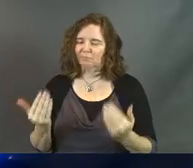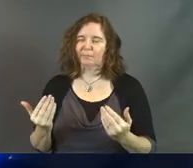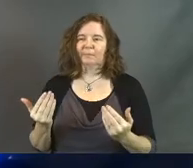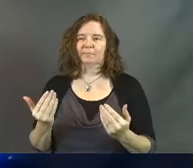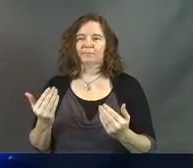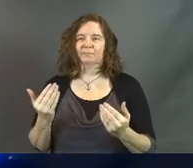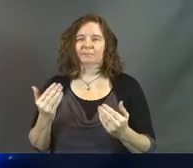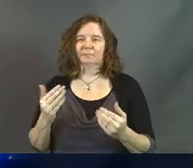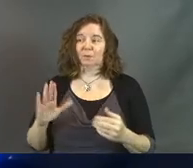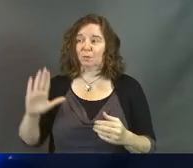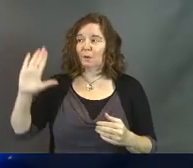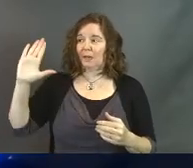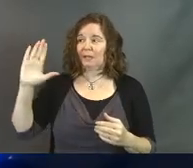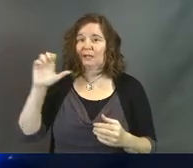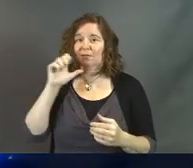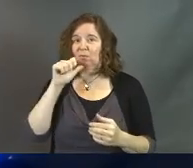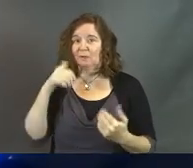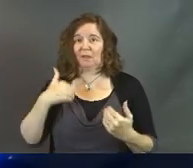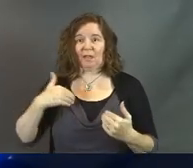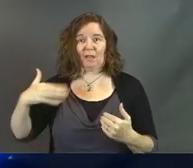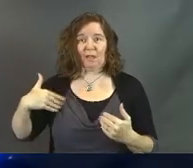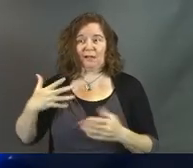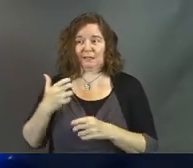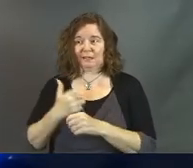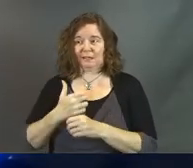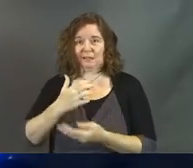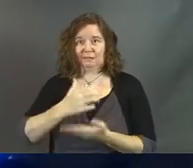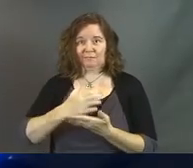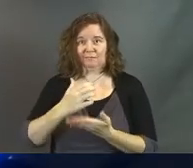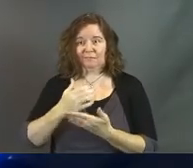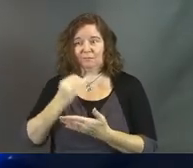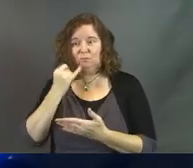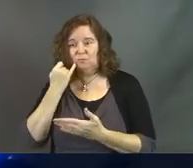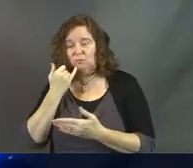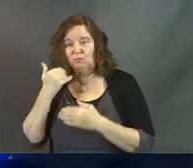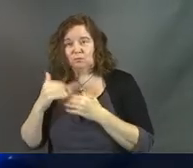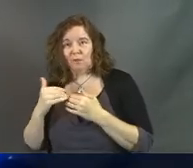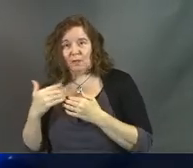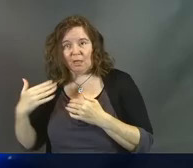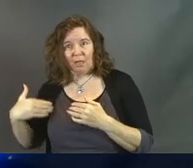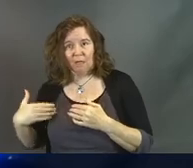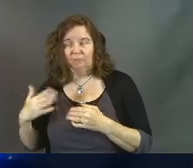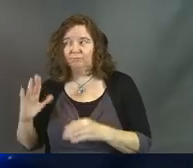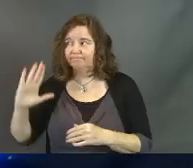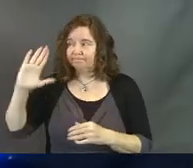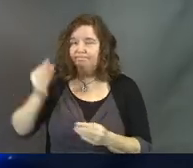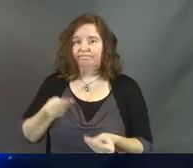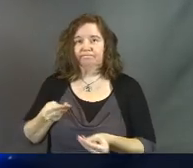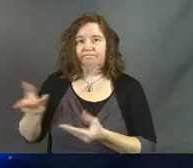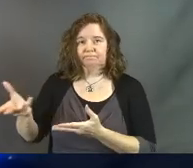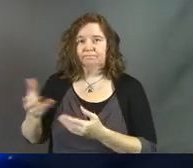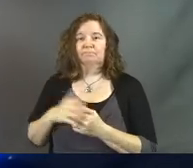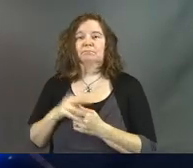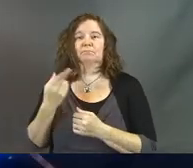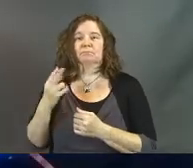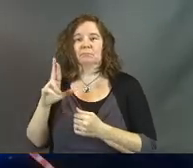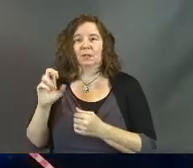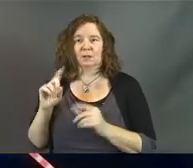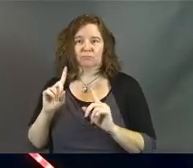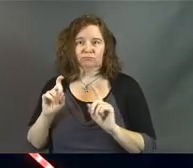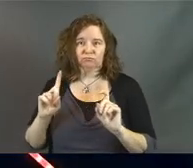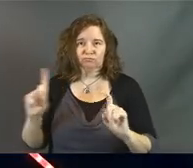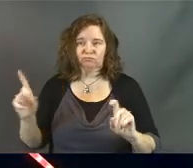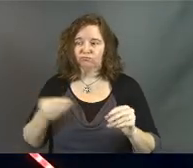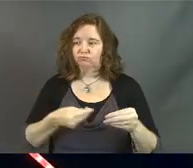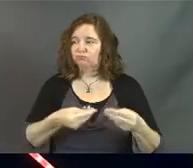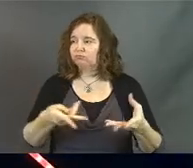ahead and raise your hand if you did not receive a communion cup on your way in. And our ushers are in the back, and